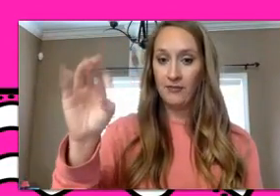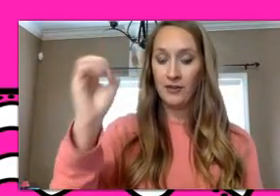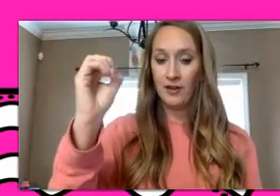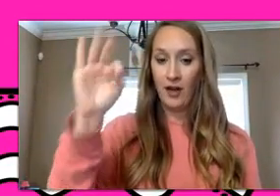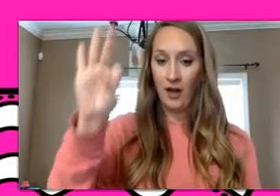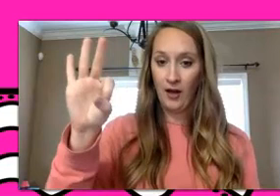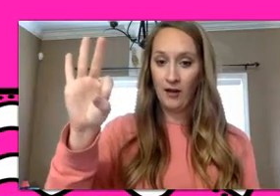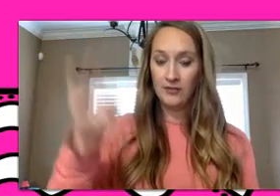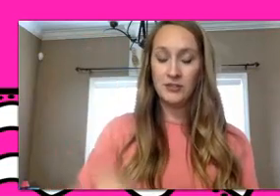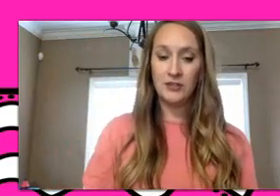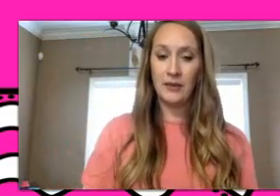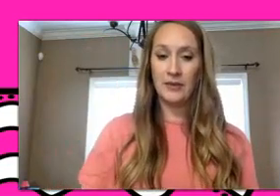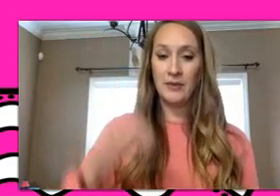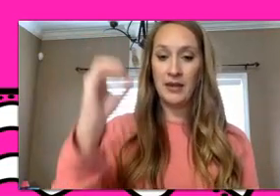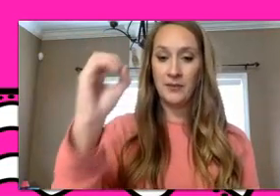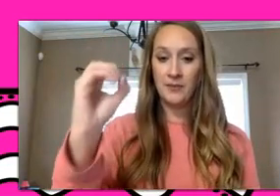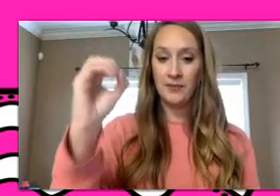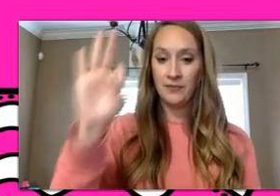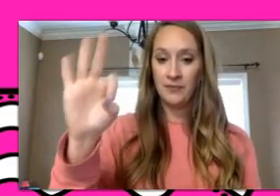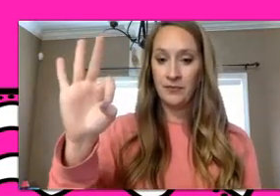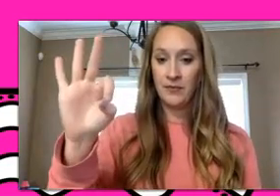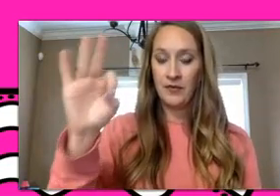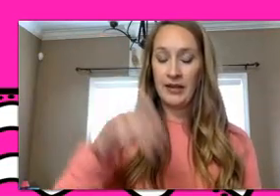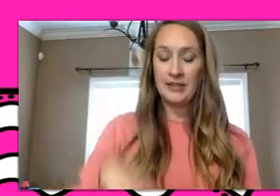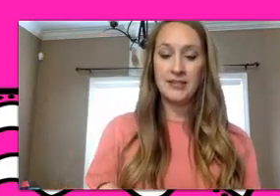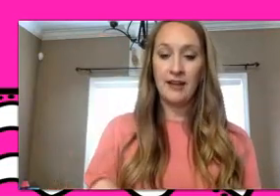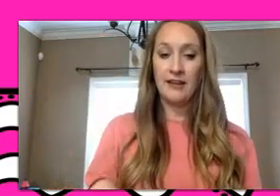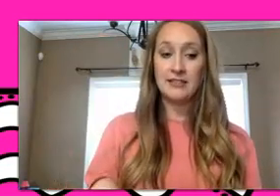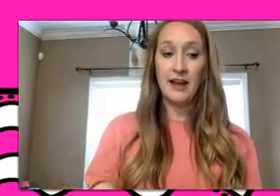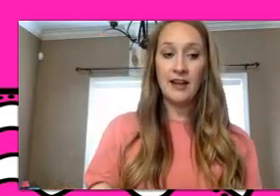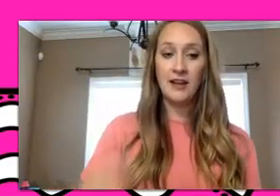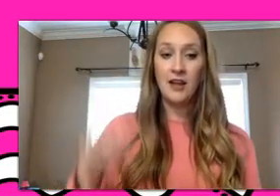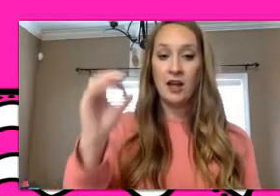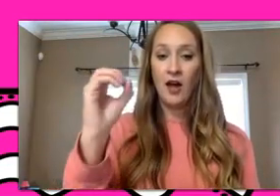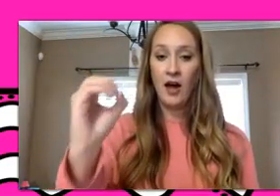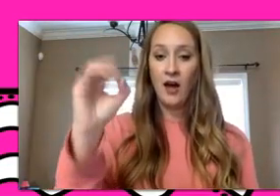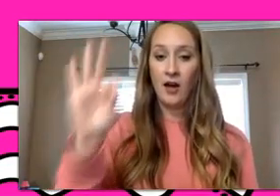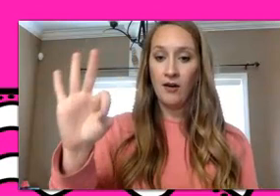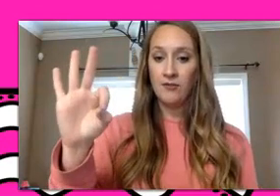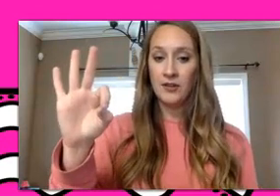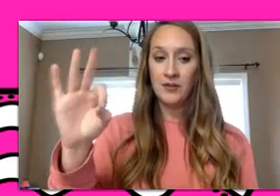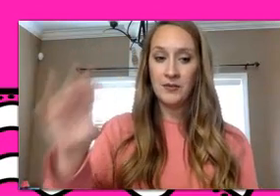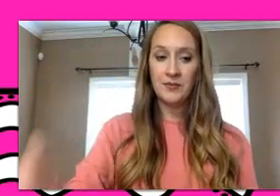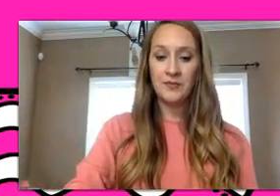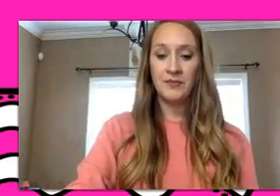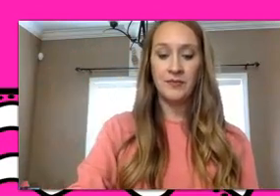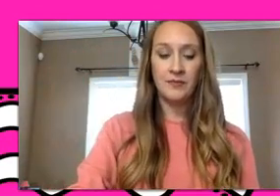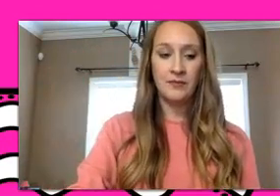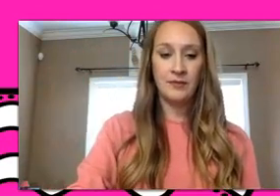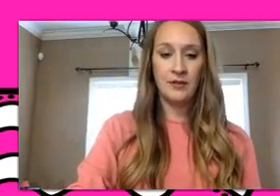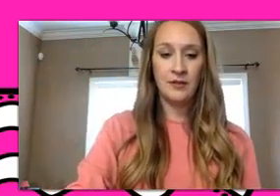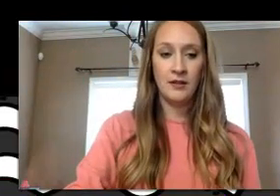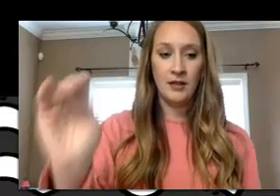O-F, of. Do that with me. And say it and sign it, of.